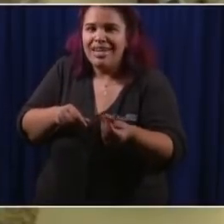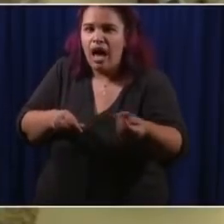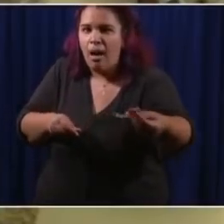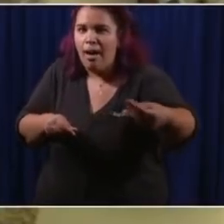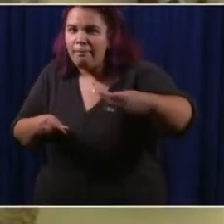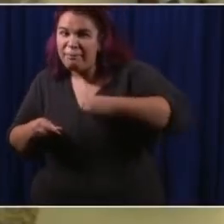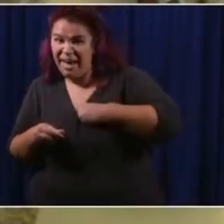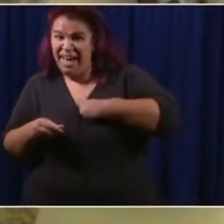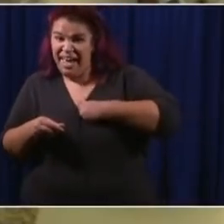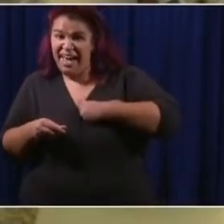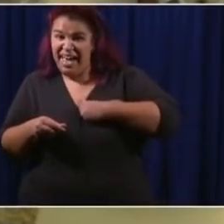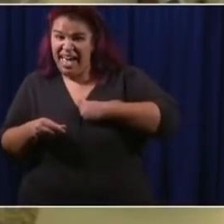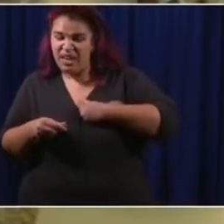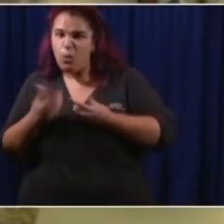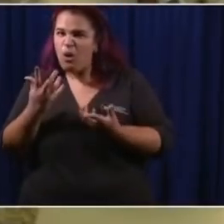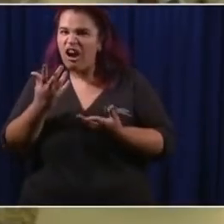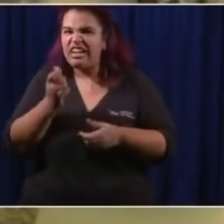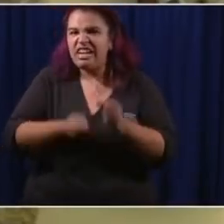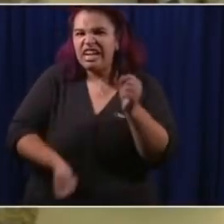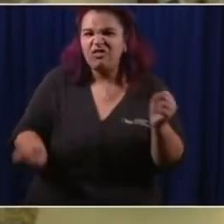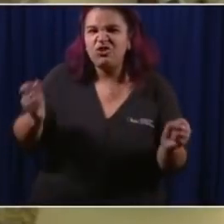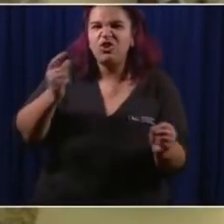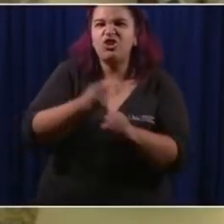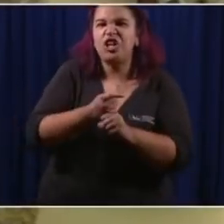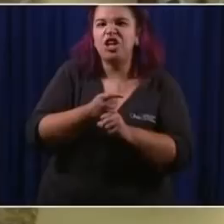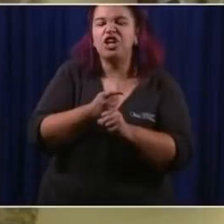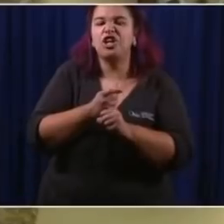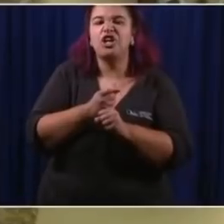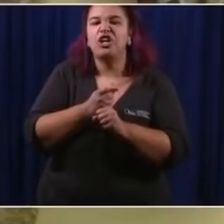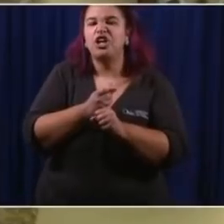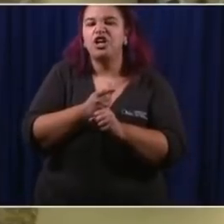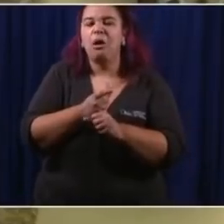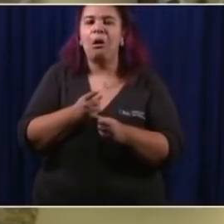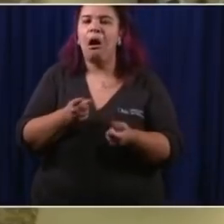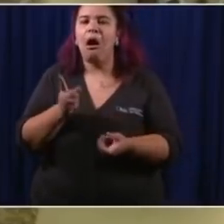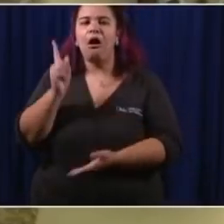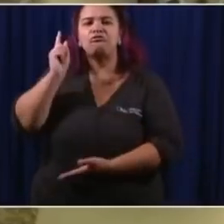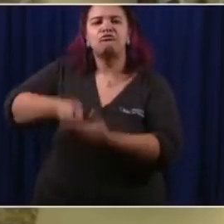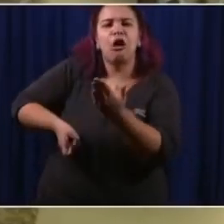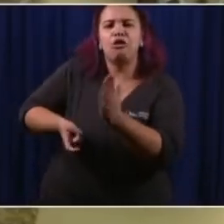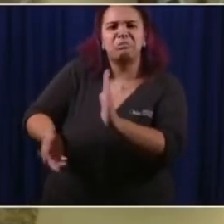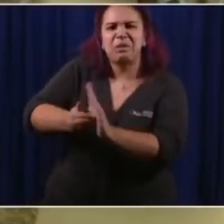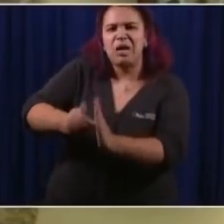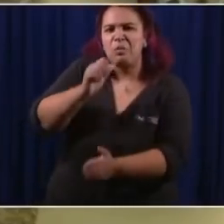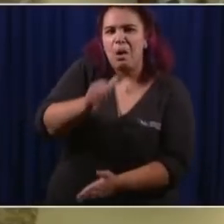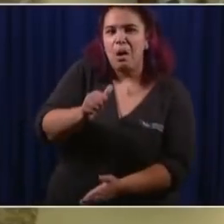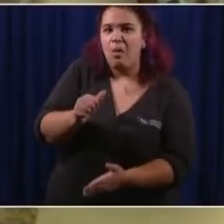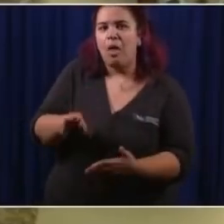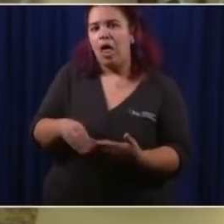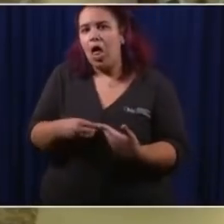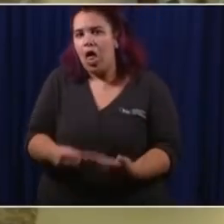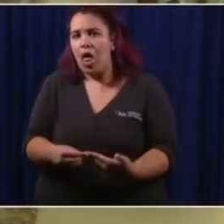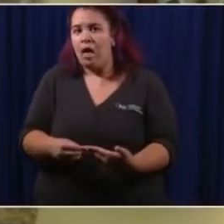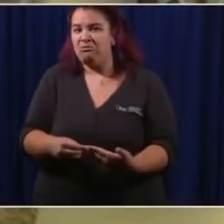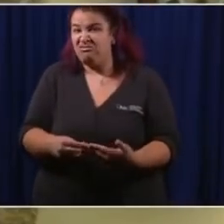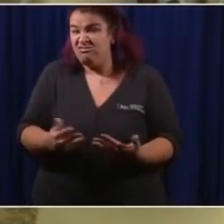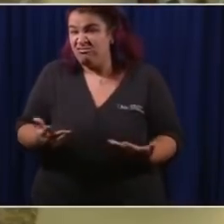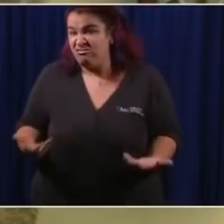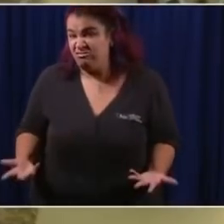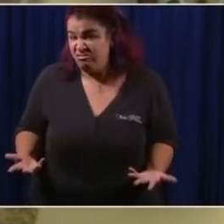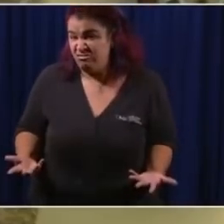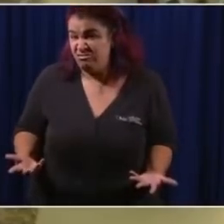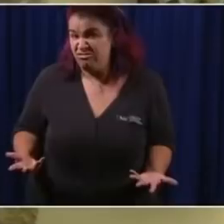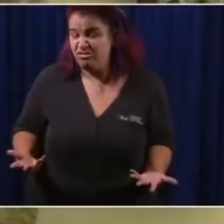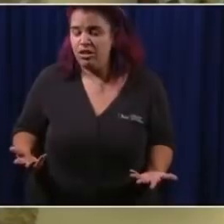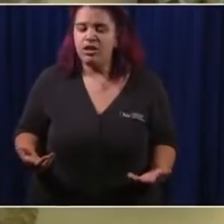Would they be able to get a break next year? I'm sure there's other owners around the state that may have that same question. Yeah, we can certainly look at